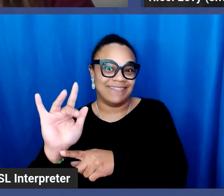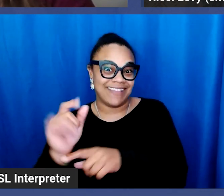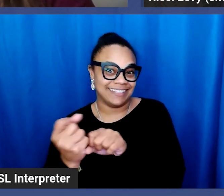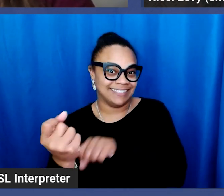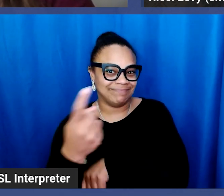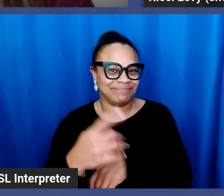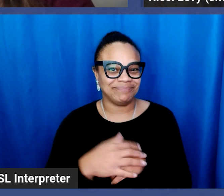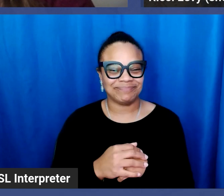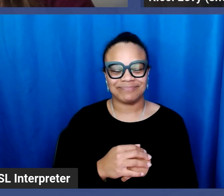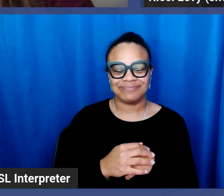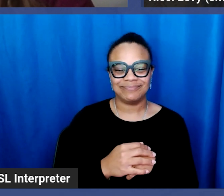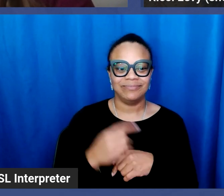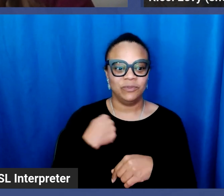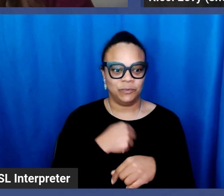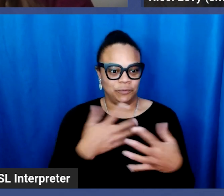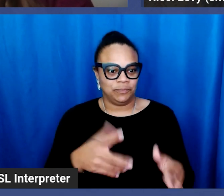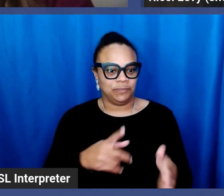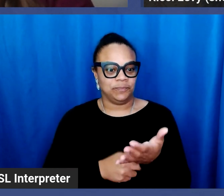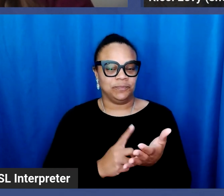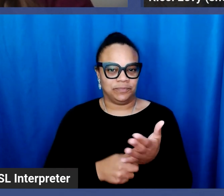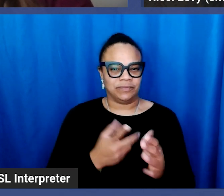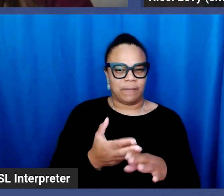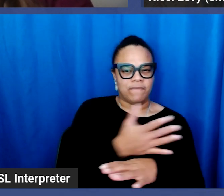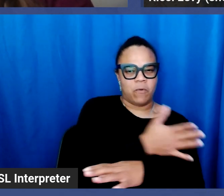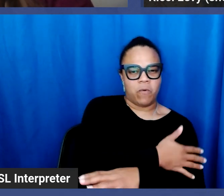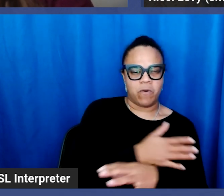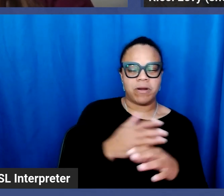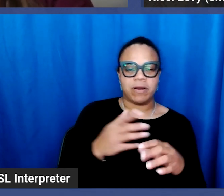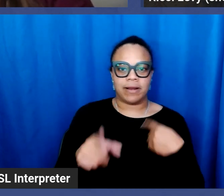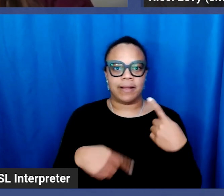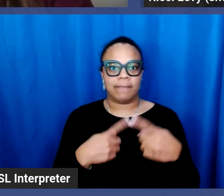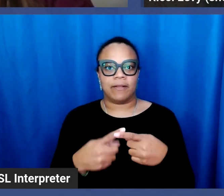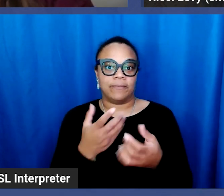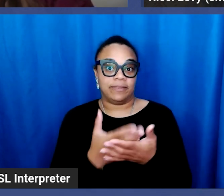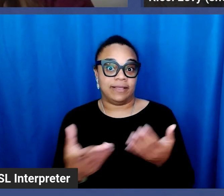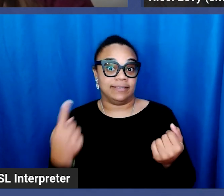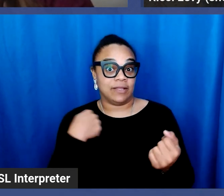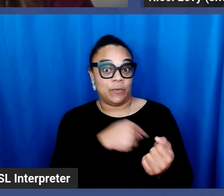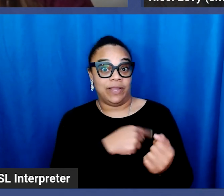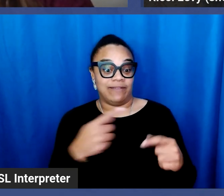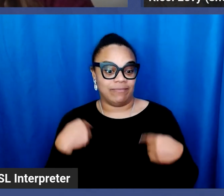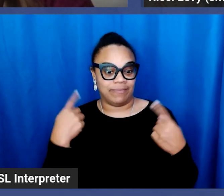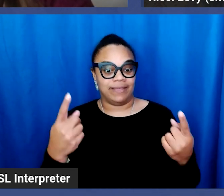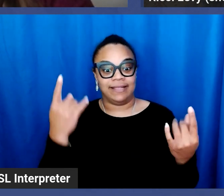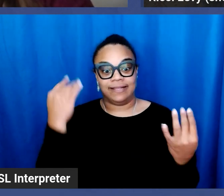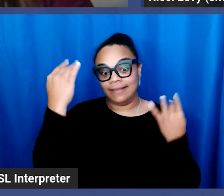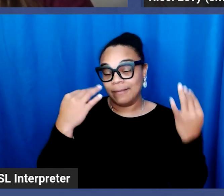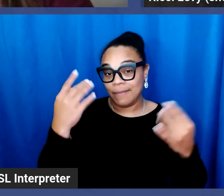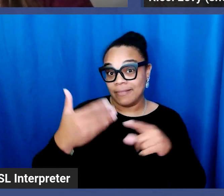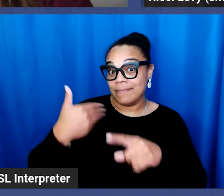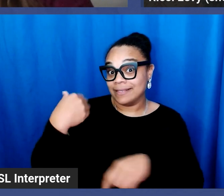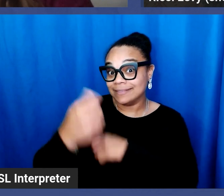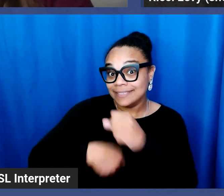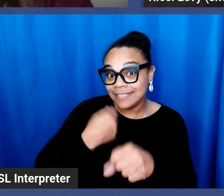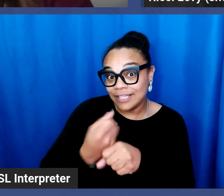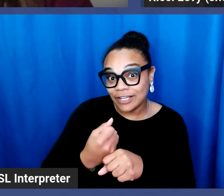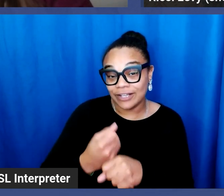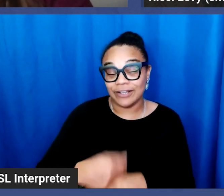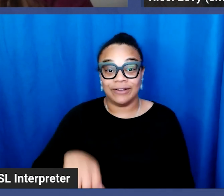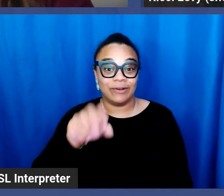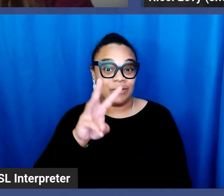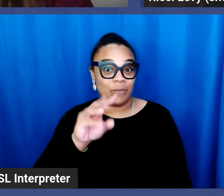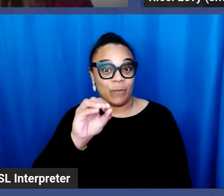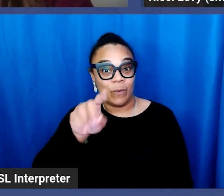2025. So, we talked a little bit at the top of our conversation today about things we've been thinking about from the past year, what Woodhull's been working